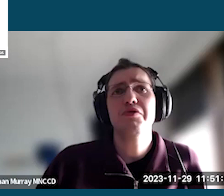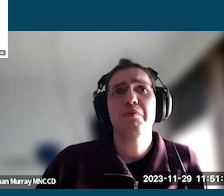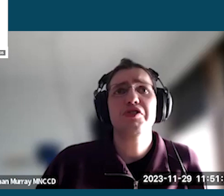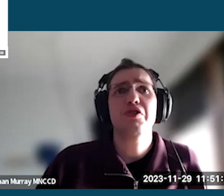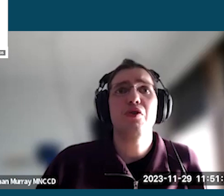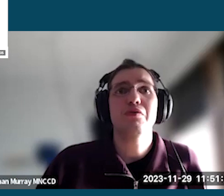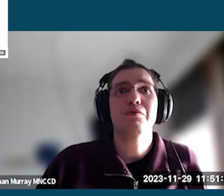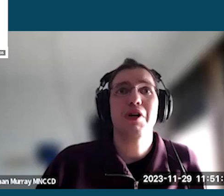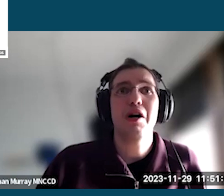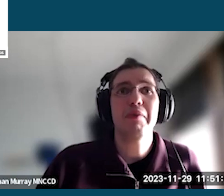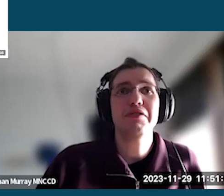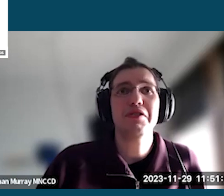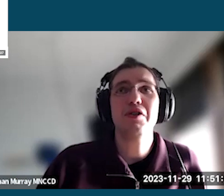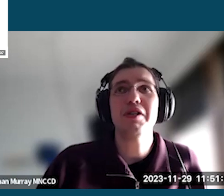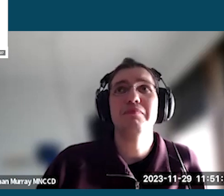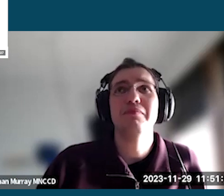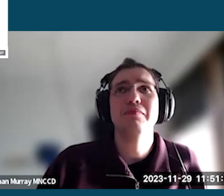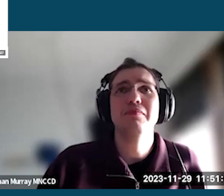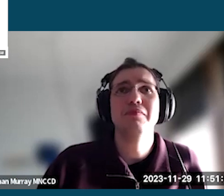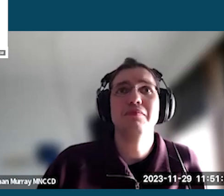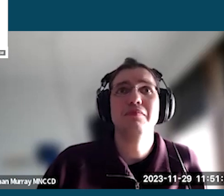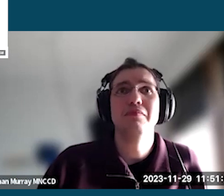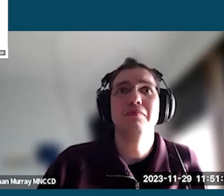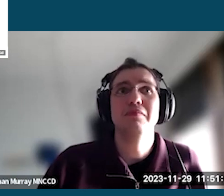Thank you so much, Cole. I'll pass it to Cookie.